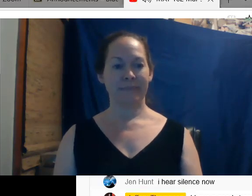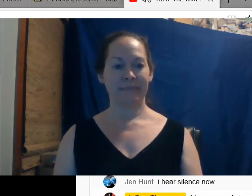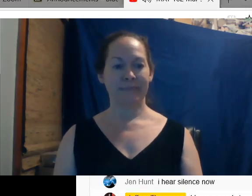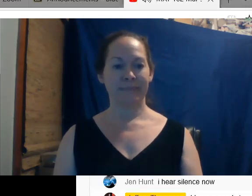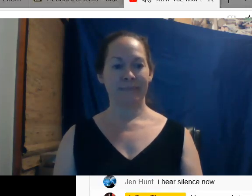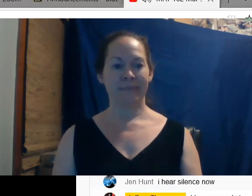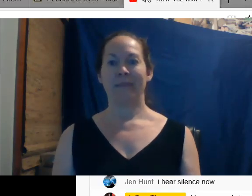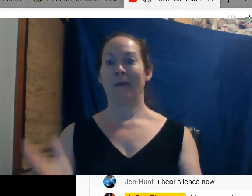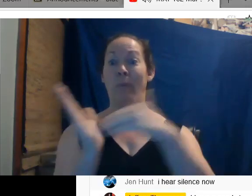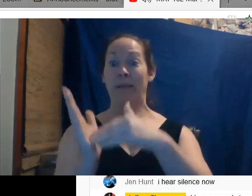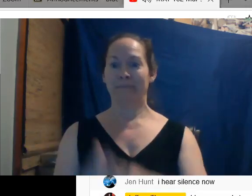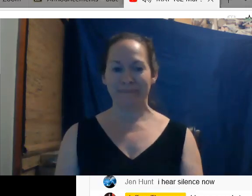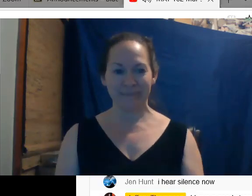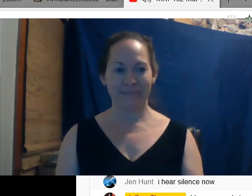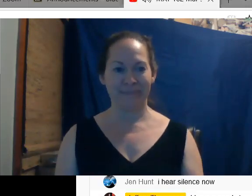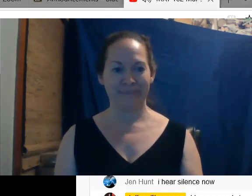And repeat.